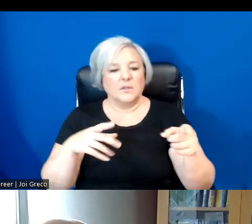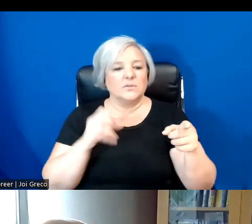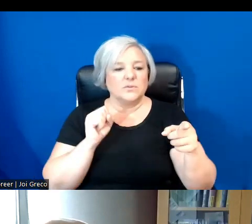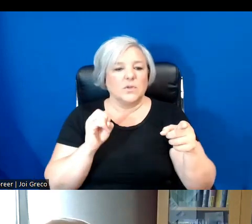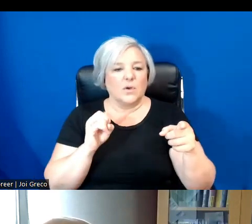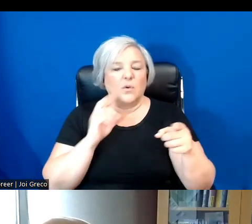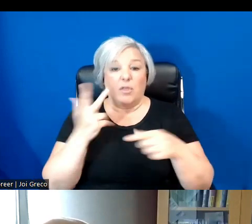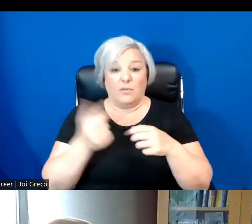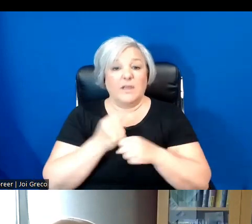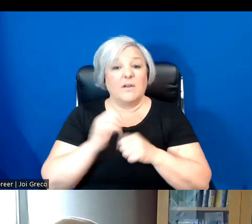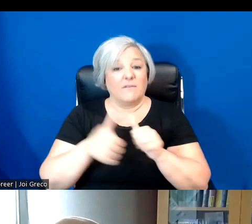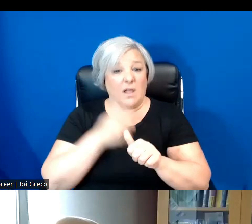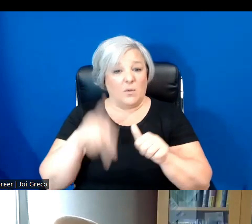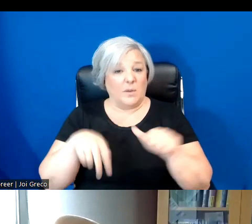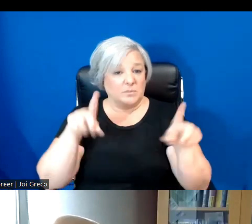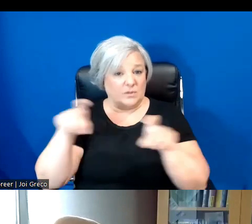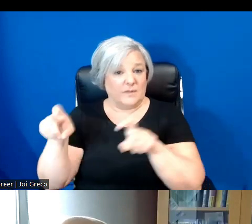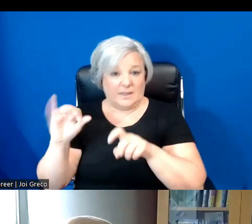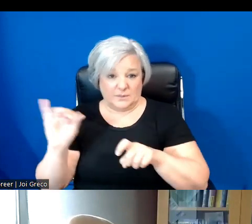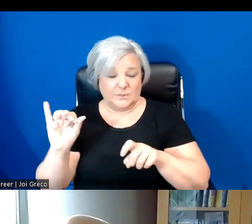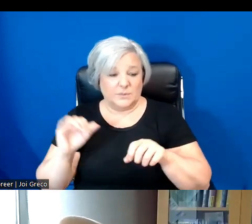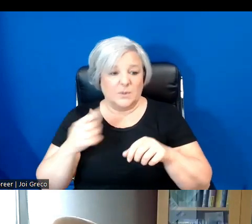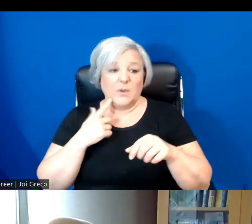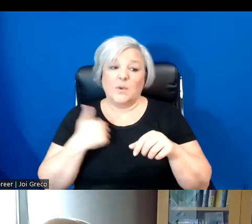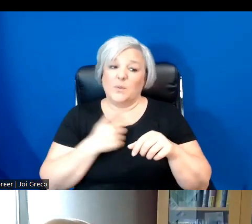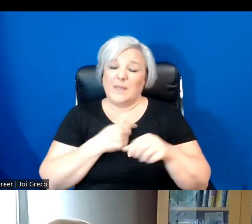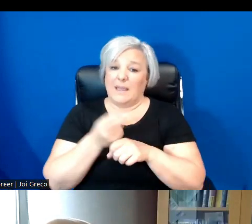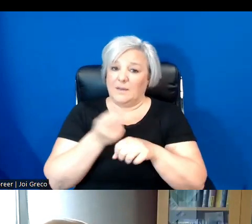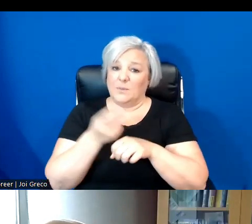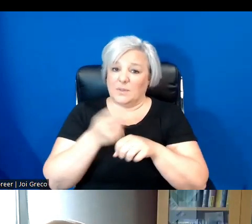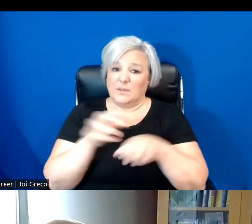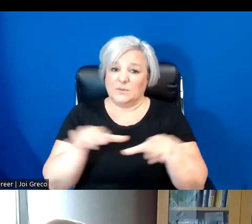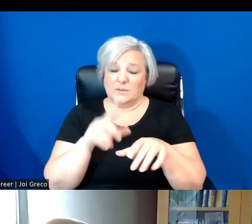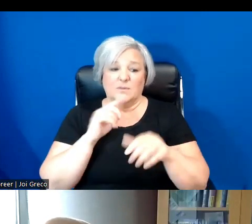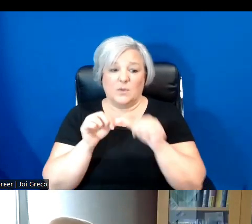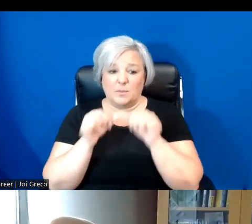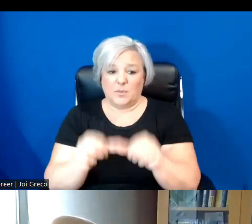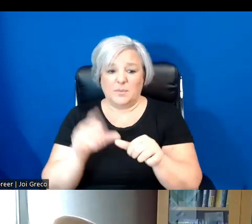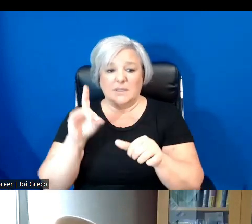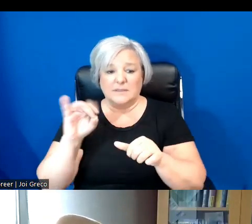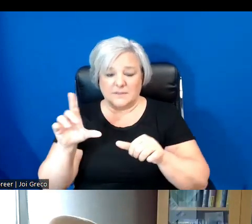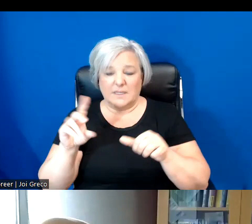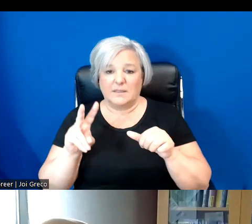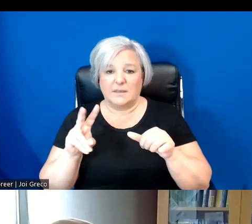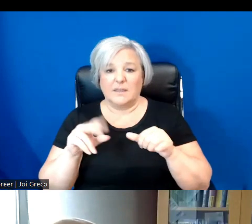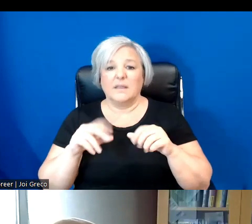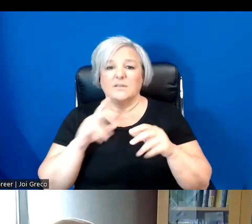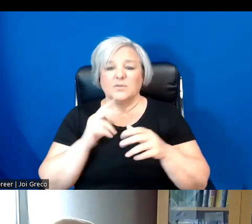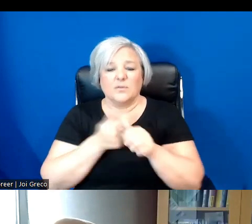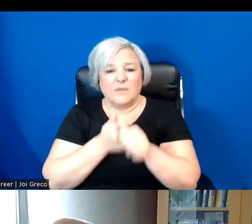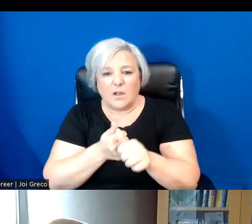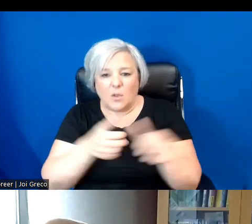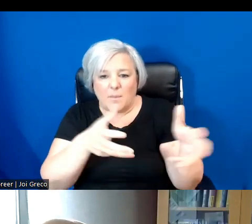3-year follow-up survey that we have to this. And we do this annually. We link to the permanent fund dividend, which allows us to track our population